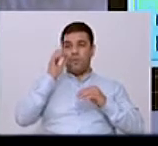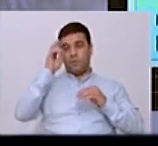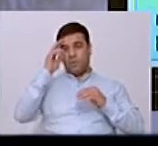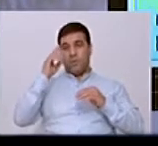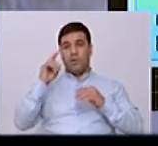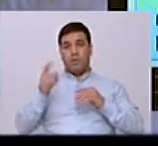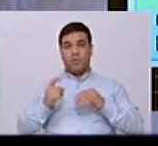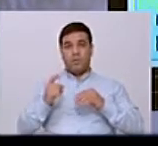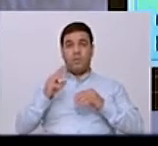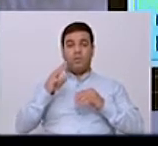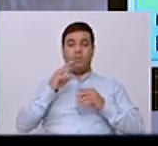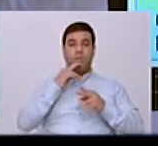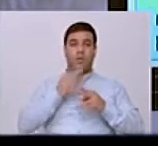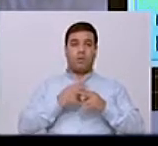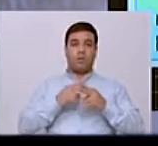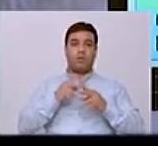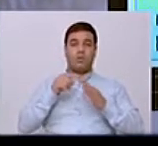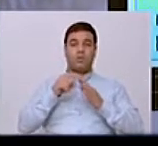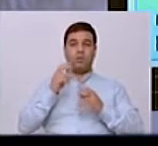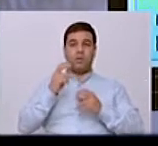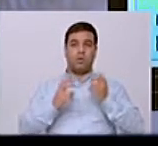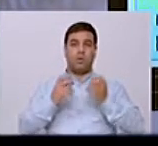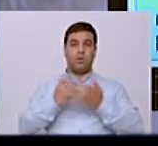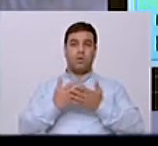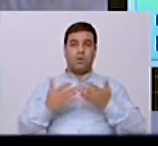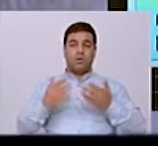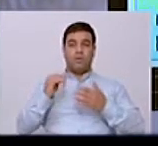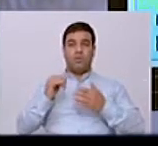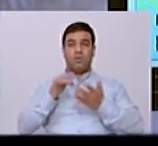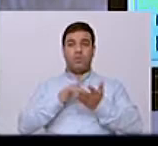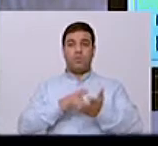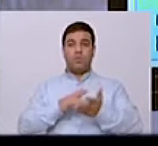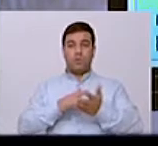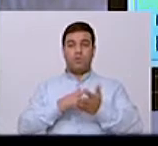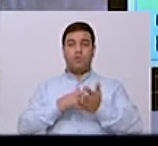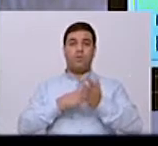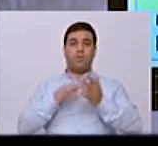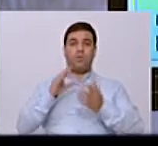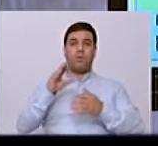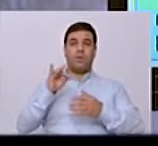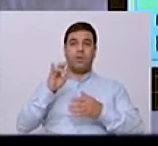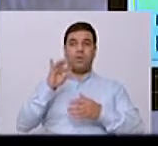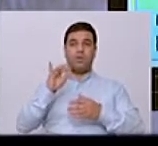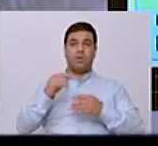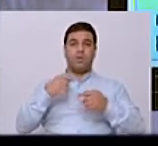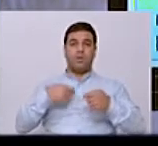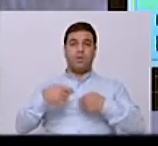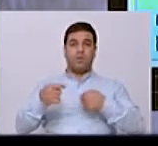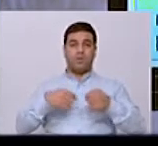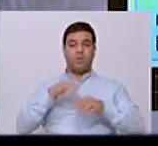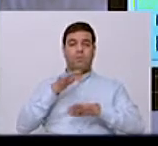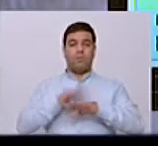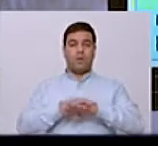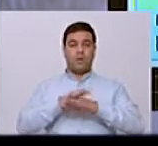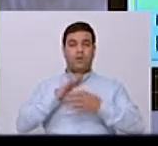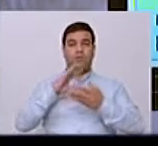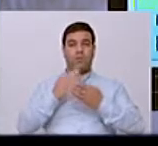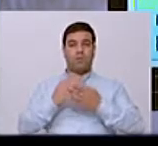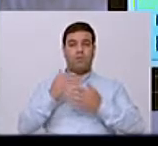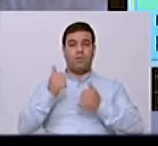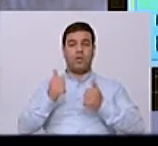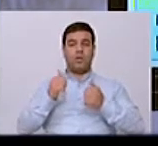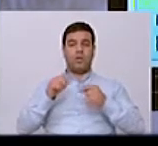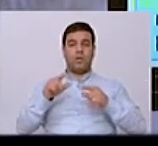kimyo, metallurgiya kabi sanoat tarmoqlari, turizm, tranzit, savdo, bank, moliya sektori ham